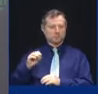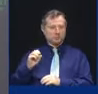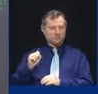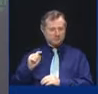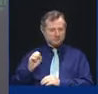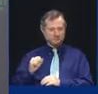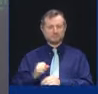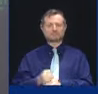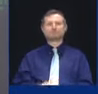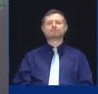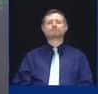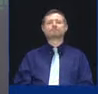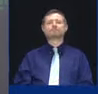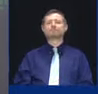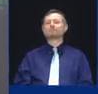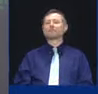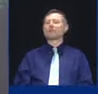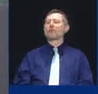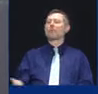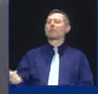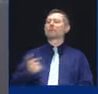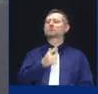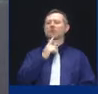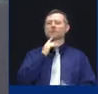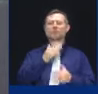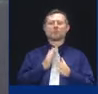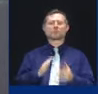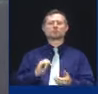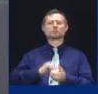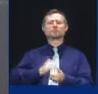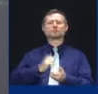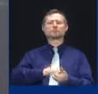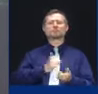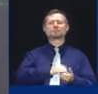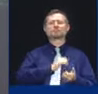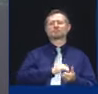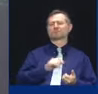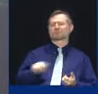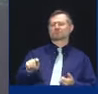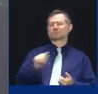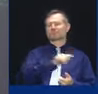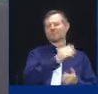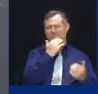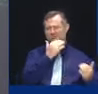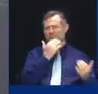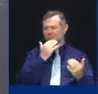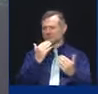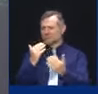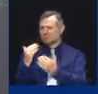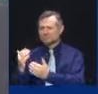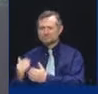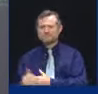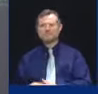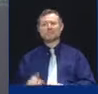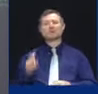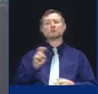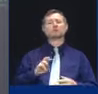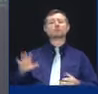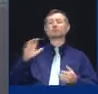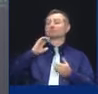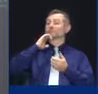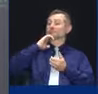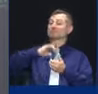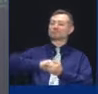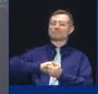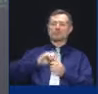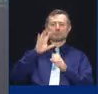as well as all of our economic development partners from around the region. We also have our tourism partners, Bob Provost, President and